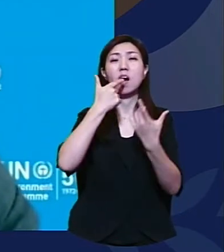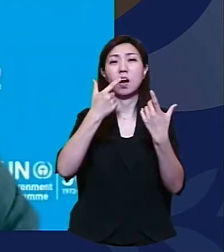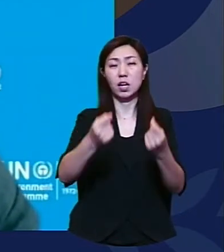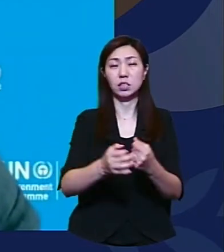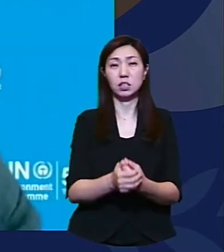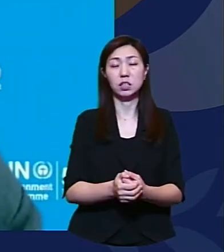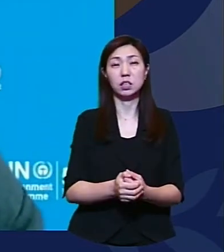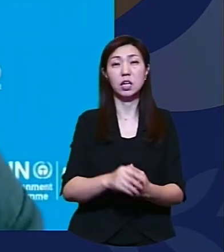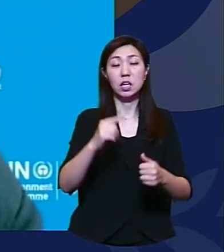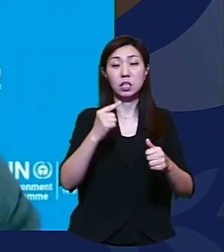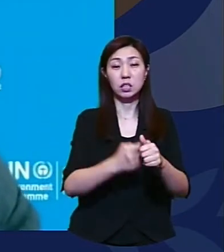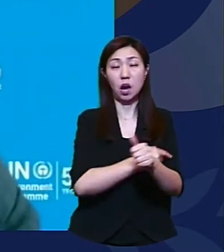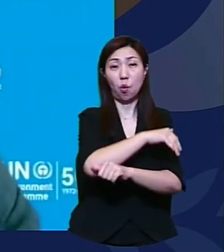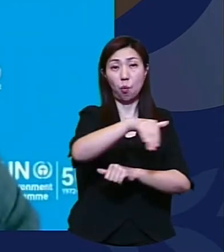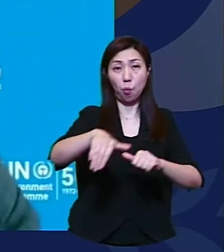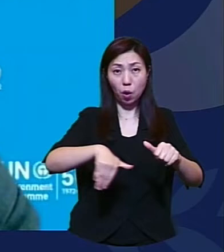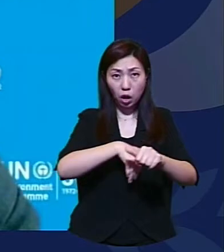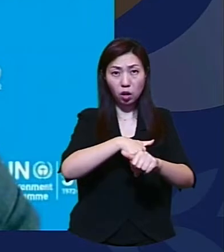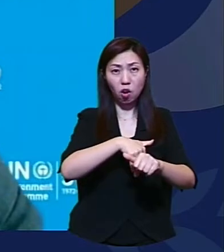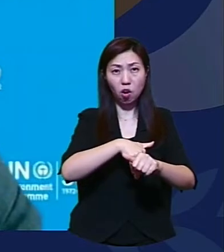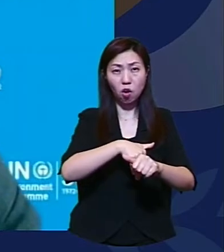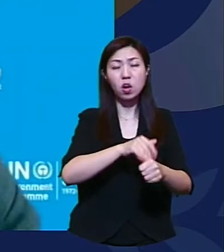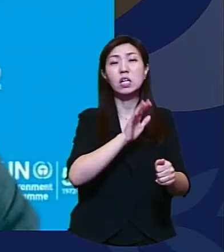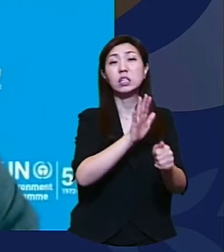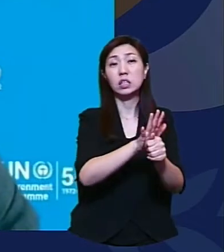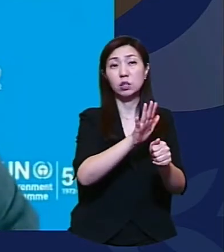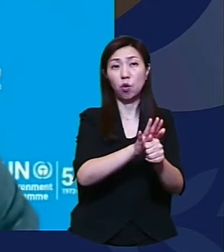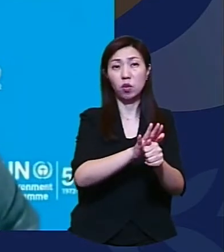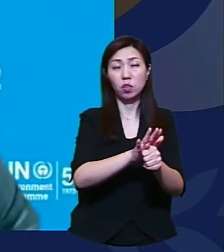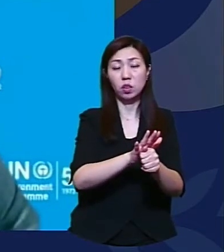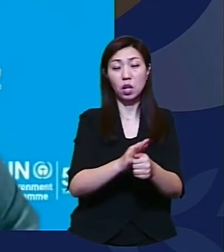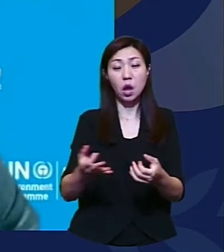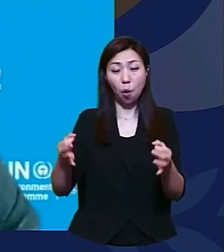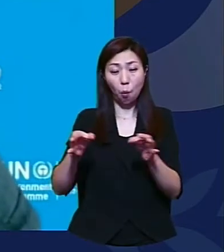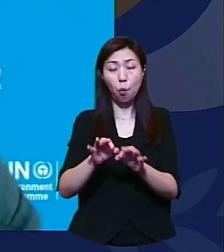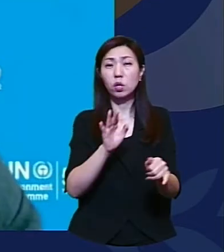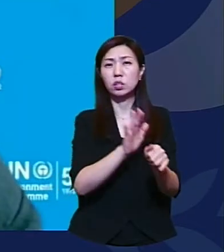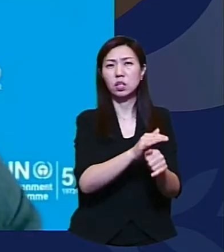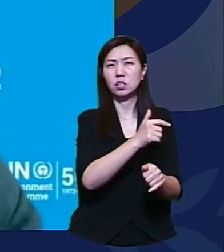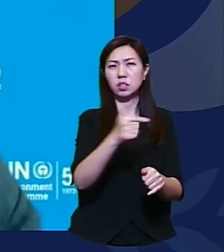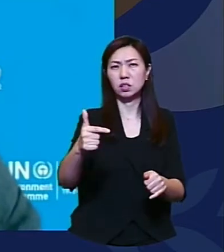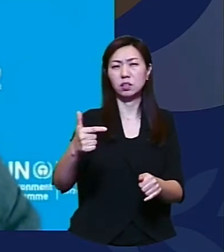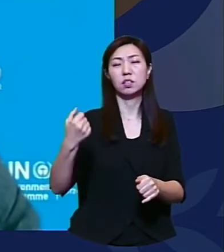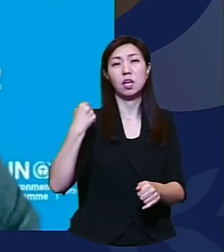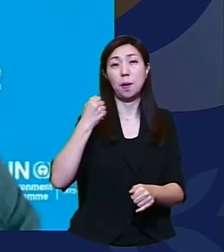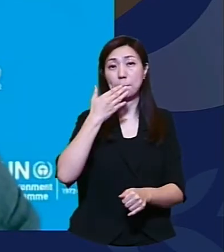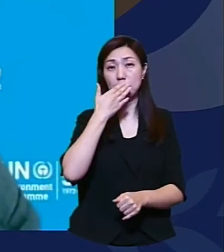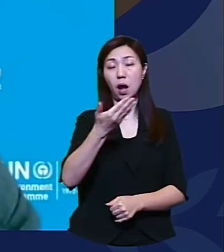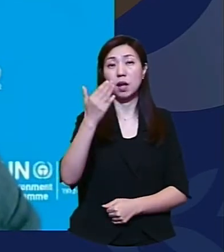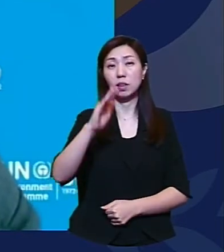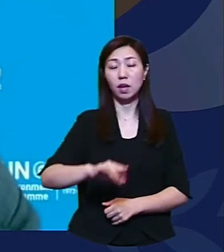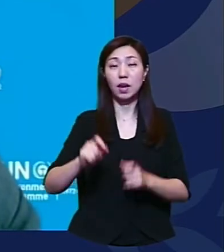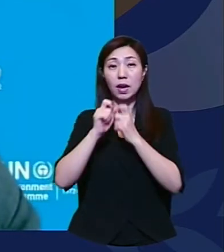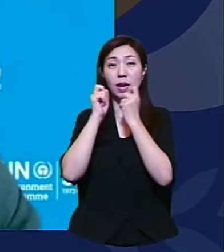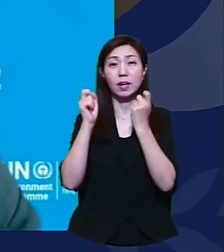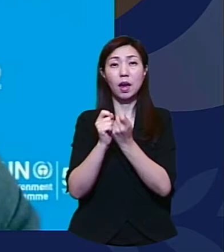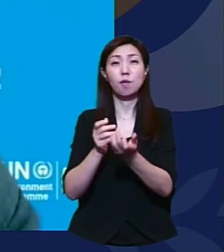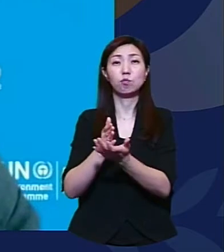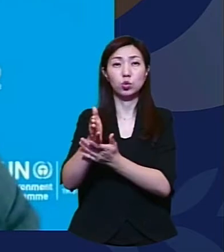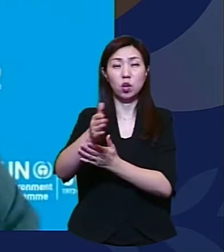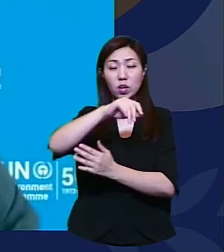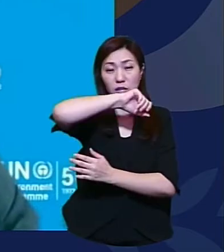comes to adaptation financing, the appetite from the private sector is not where it should